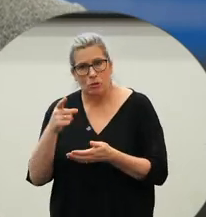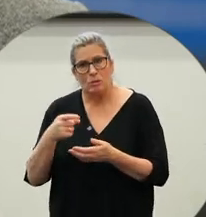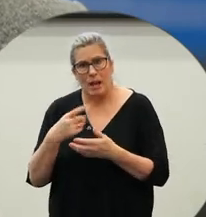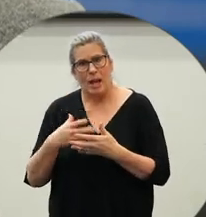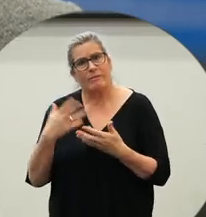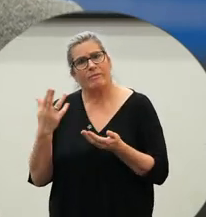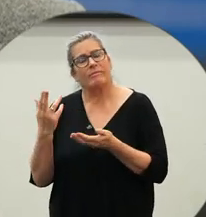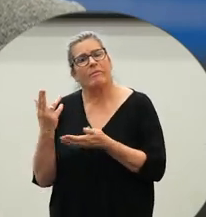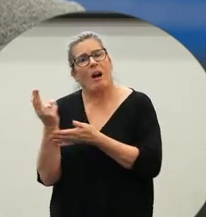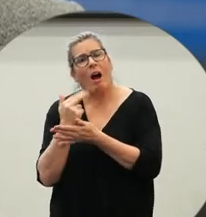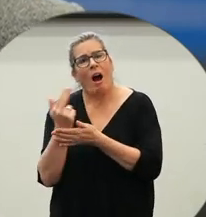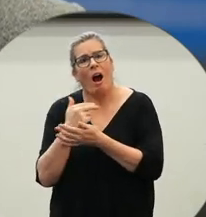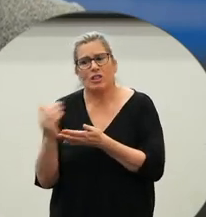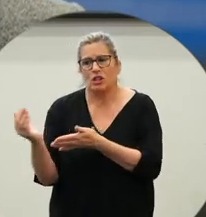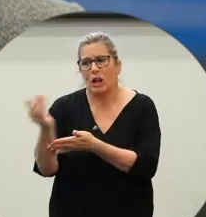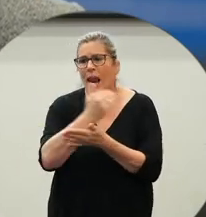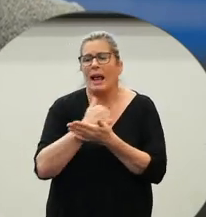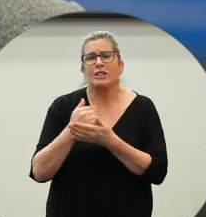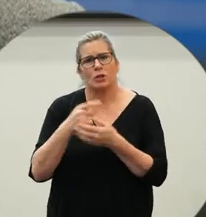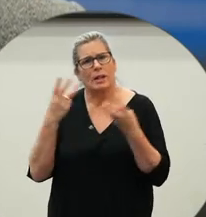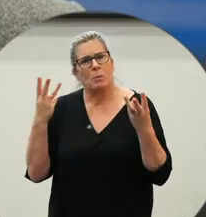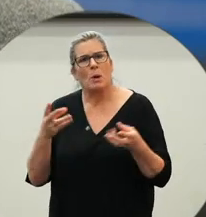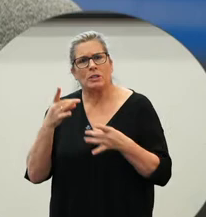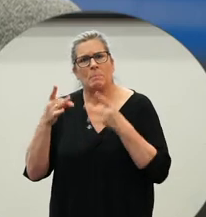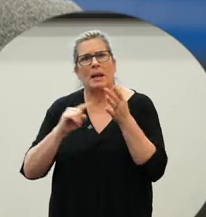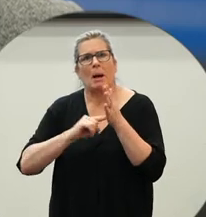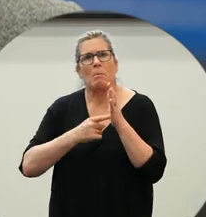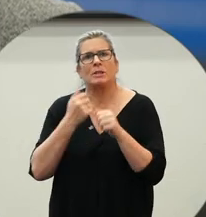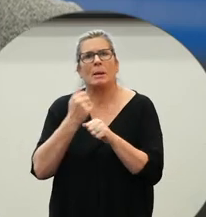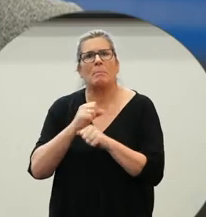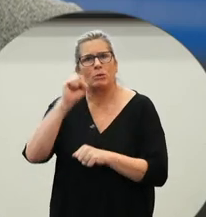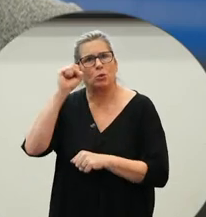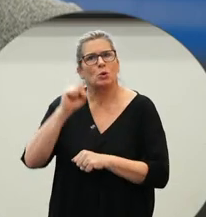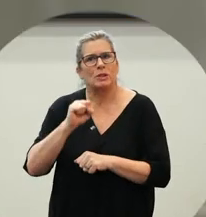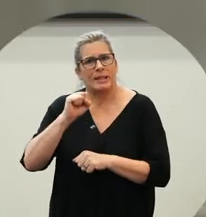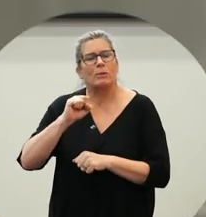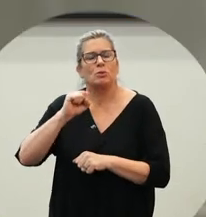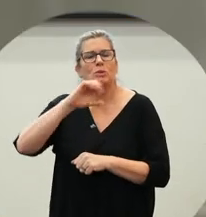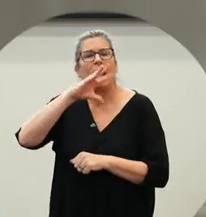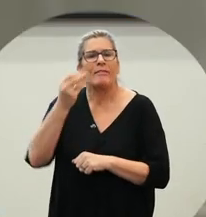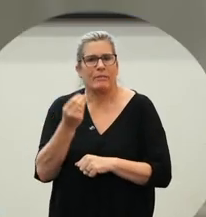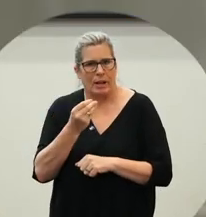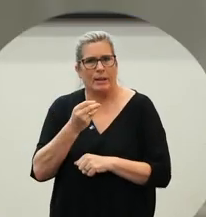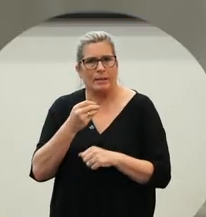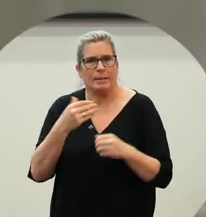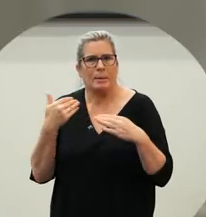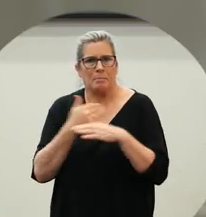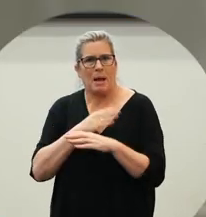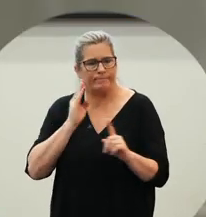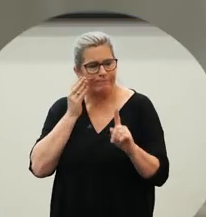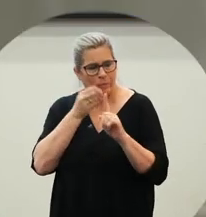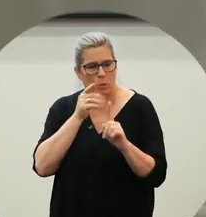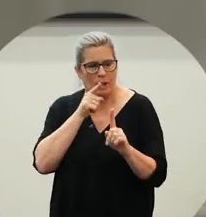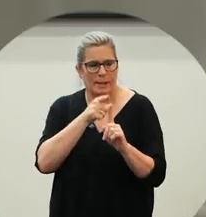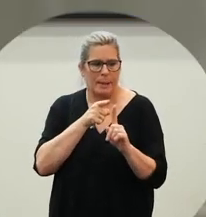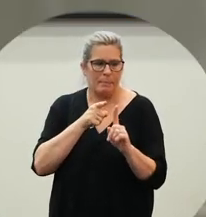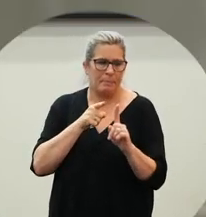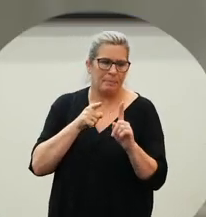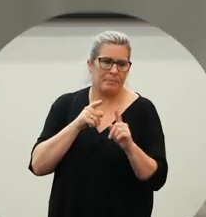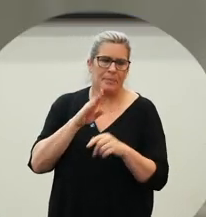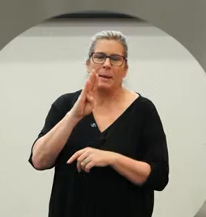So Rose wanted to make a point about South Africa by going for the Bates. How much was the collection worth, roughly?